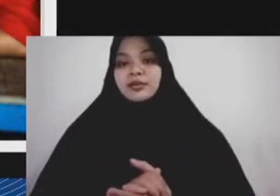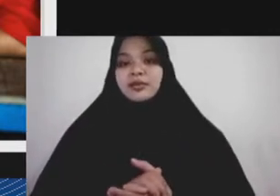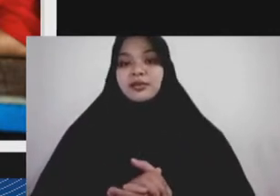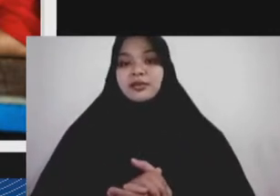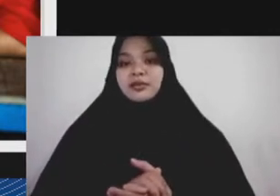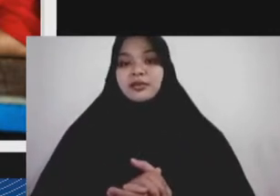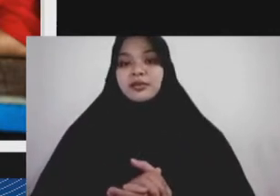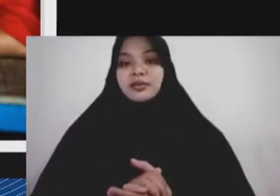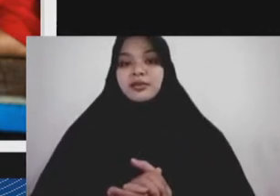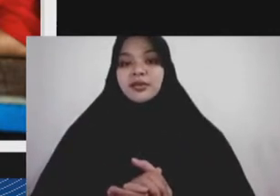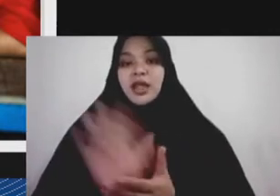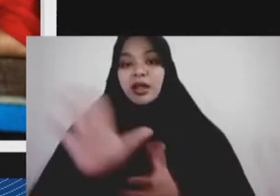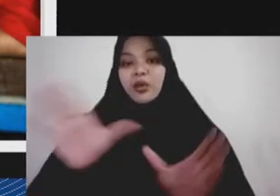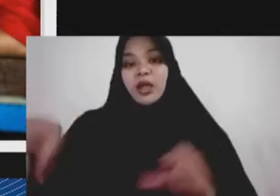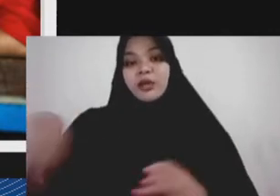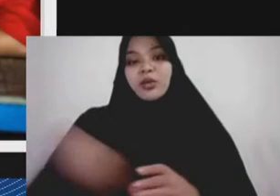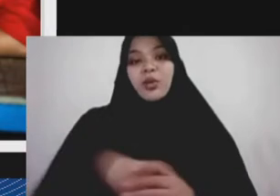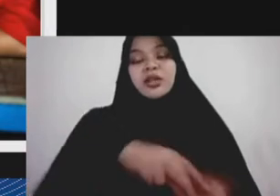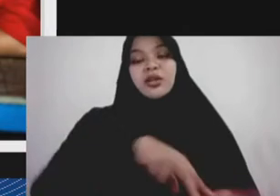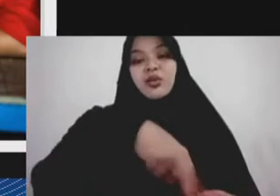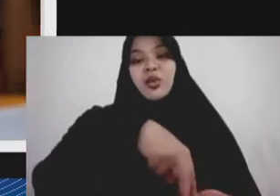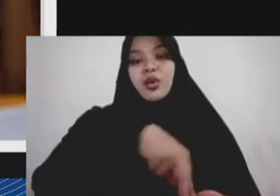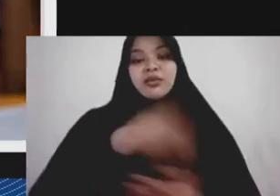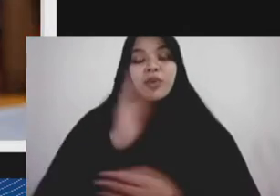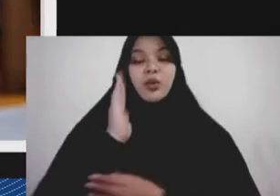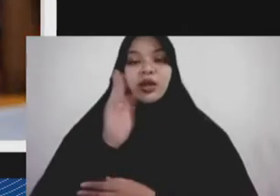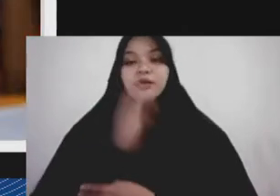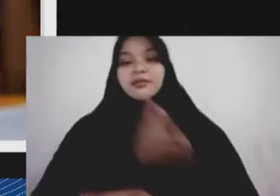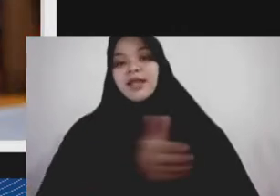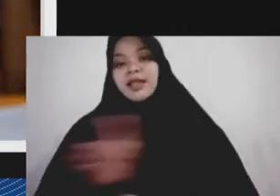vulnerable. Mm-hmm. Next slide, please.